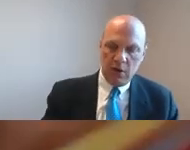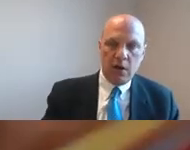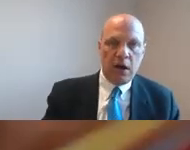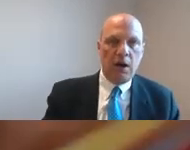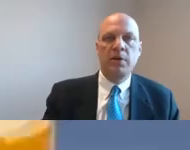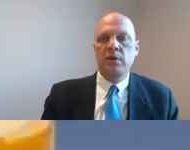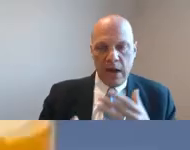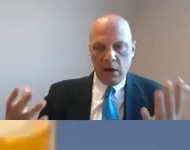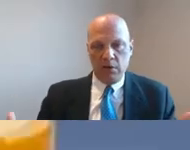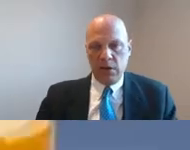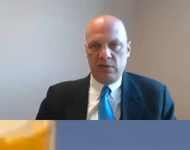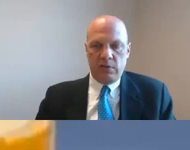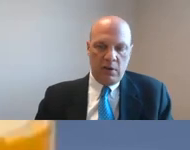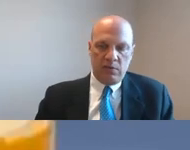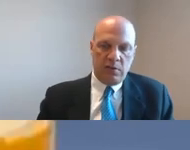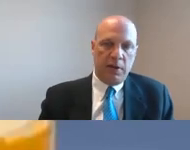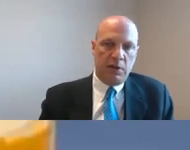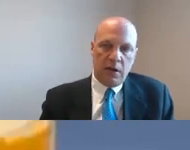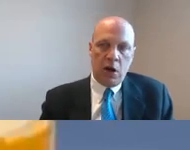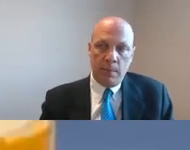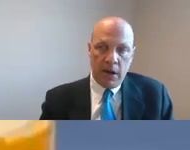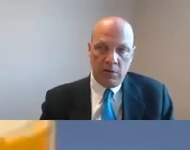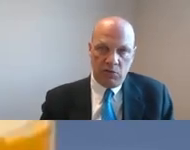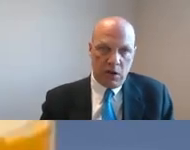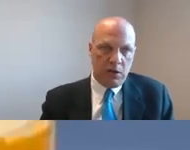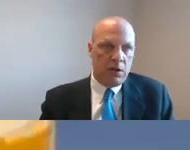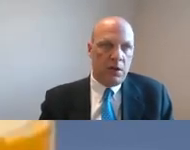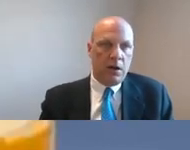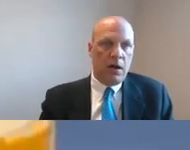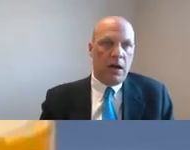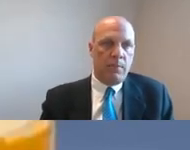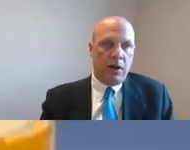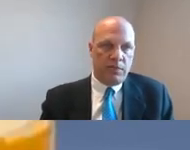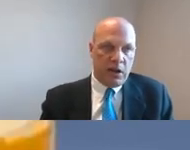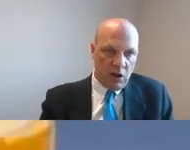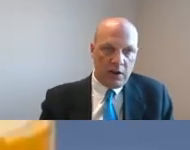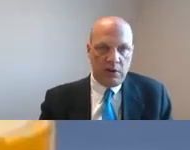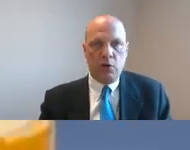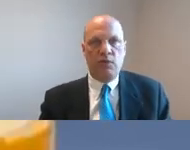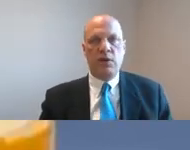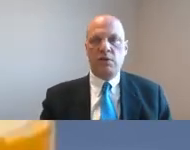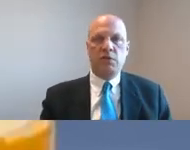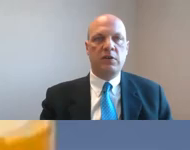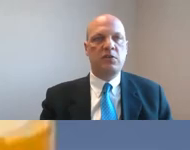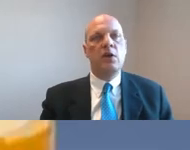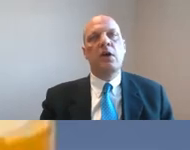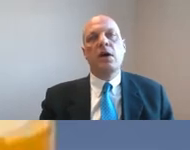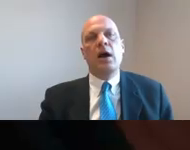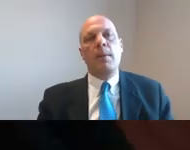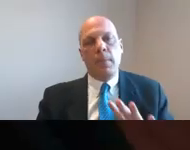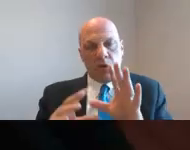juice. Now it's typically a compounded drug of digoxin, morphine, and other